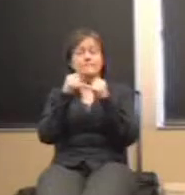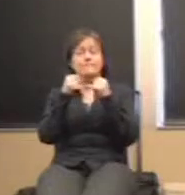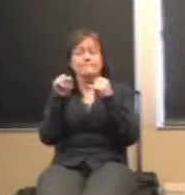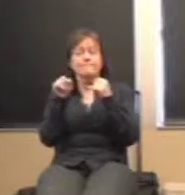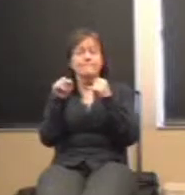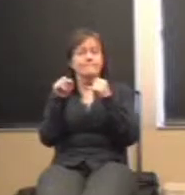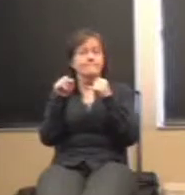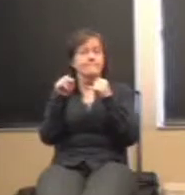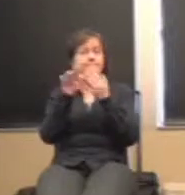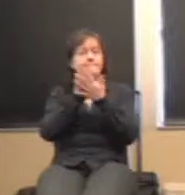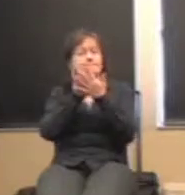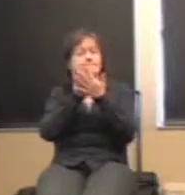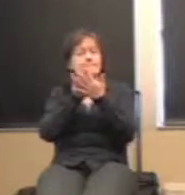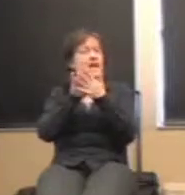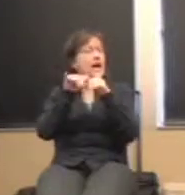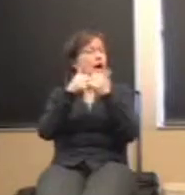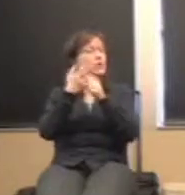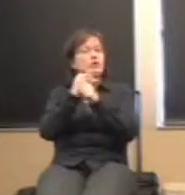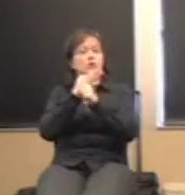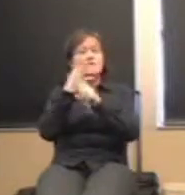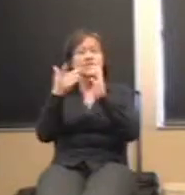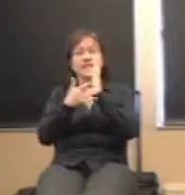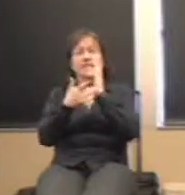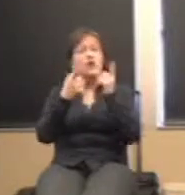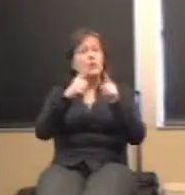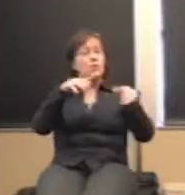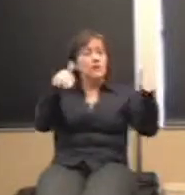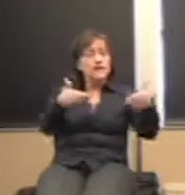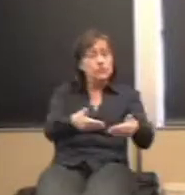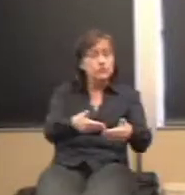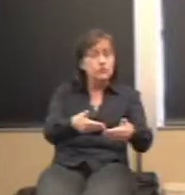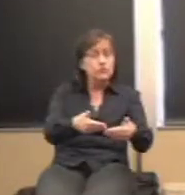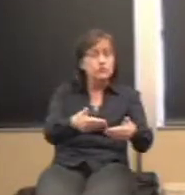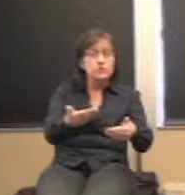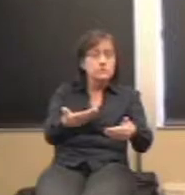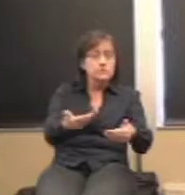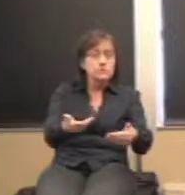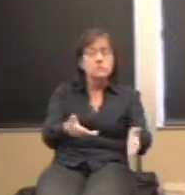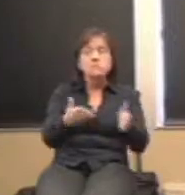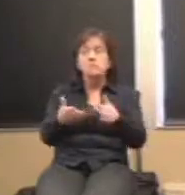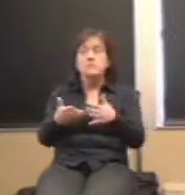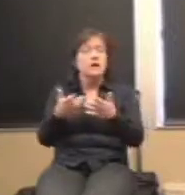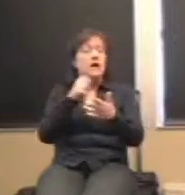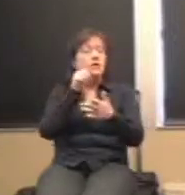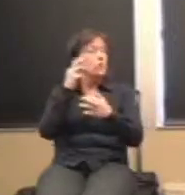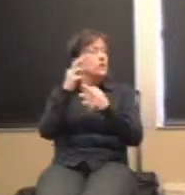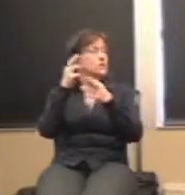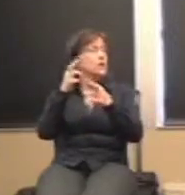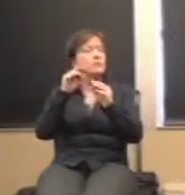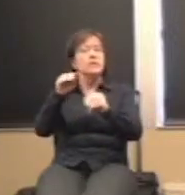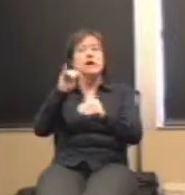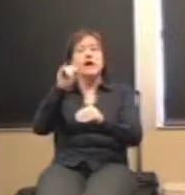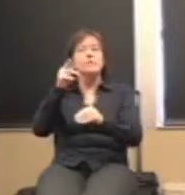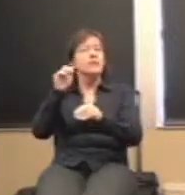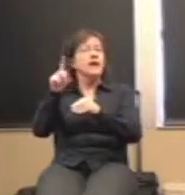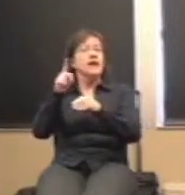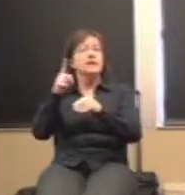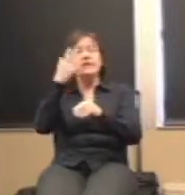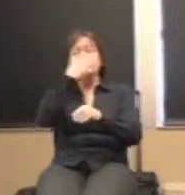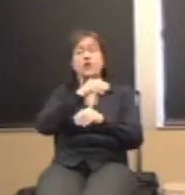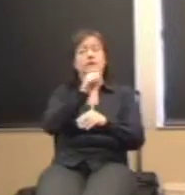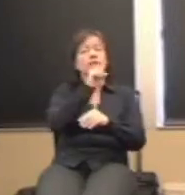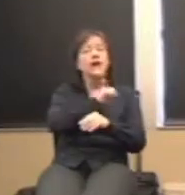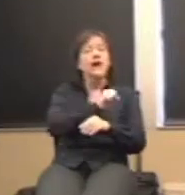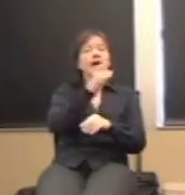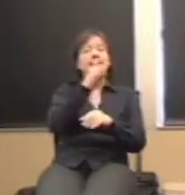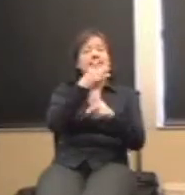use that technology, when we're going to introduce that technology. I don't recommend sticking an iPad in front of an 18-month-old